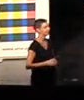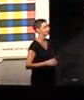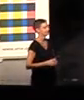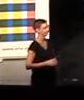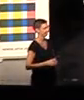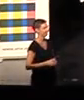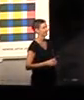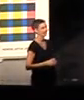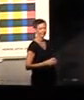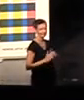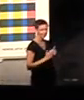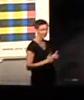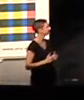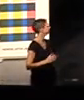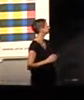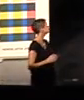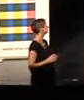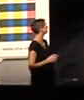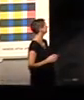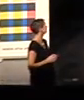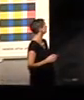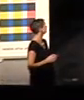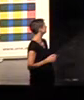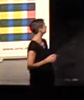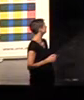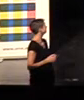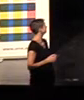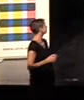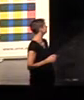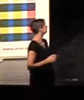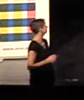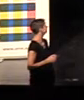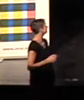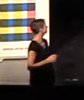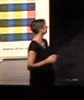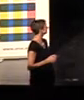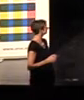view hallo hallo even gewoon zo ham en je bikini